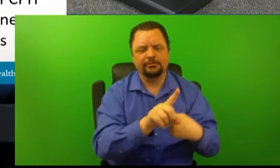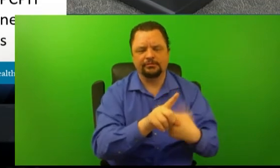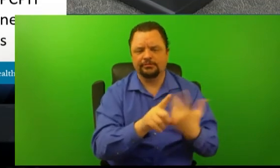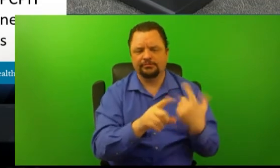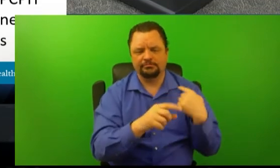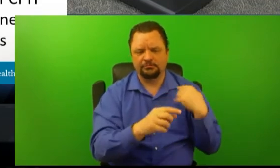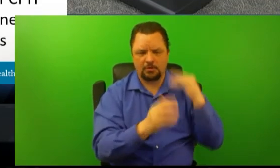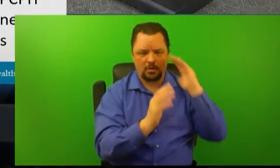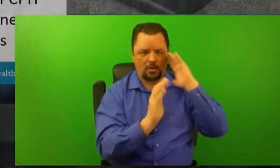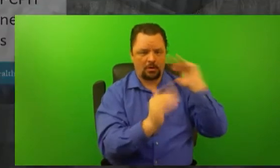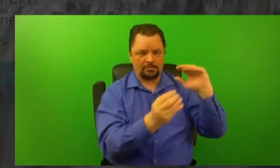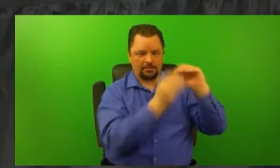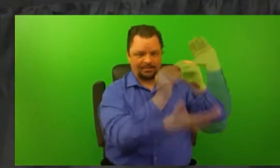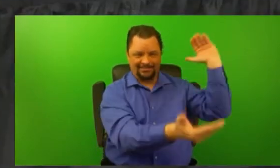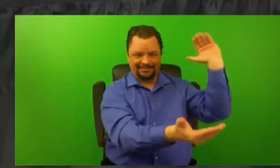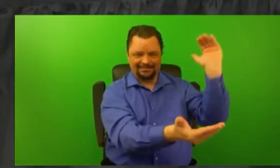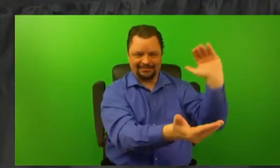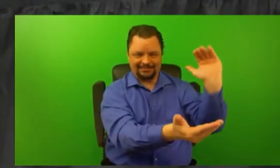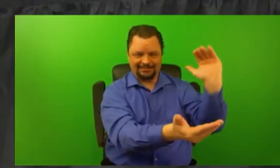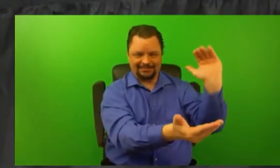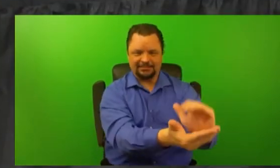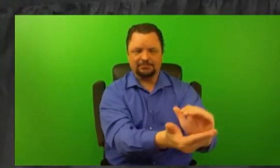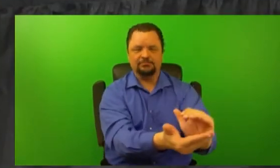Any questions or concerns? Questions for Haley?